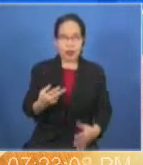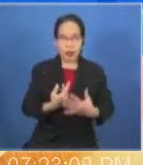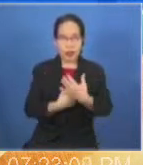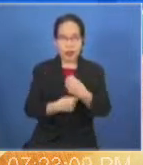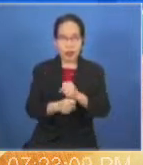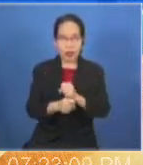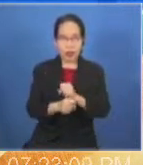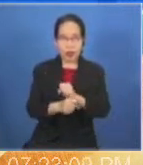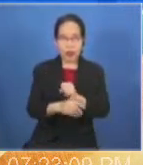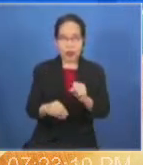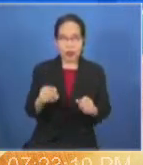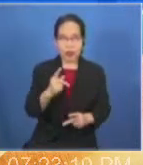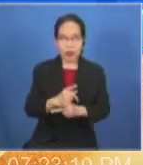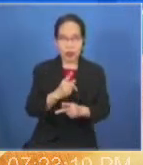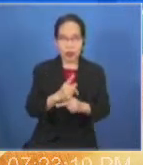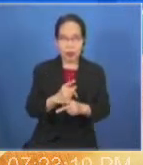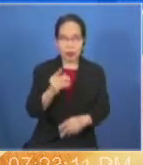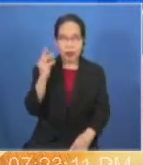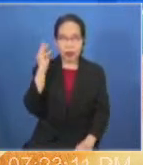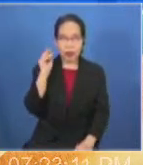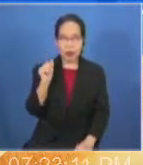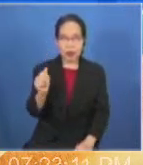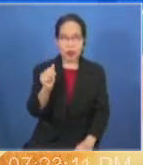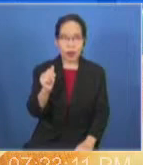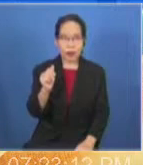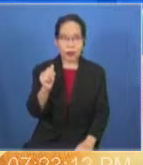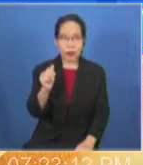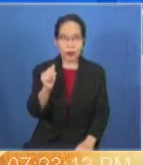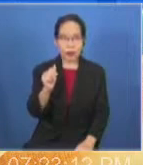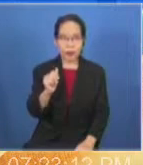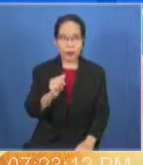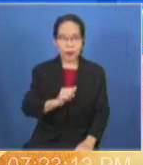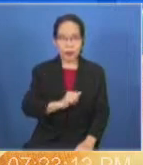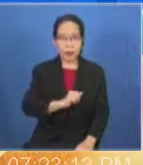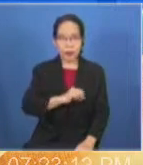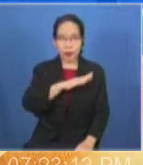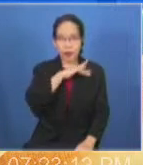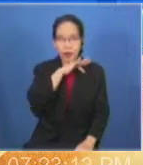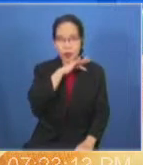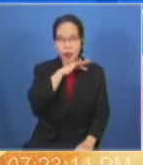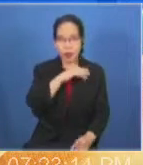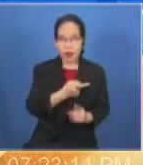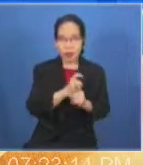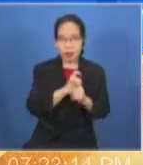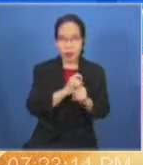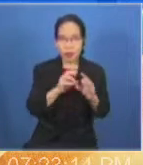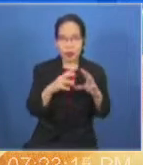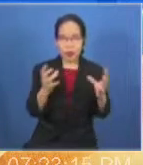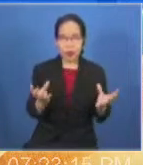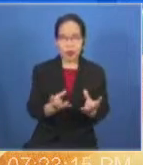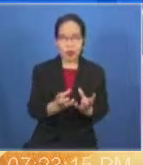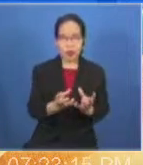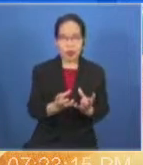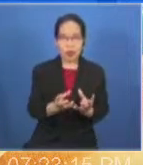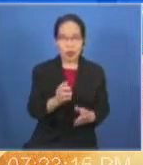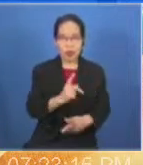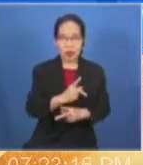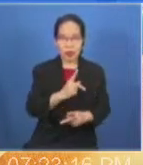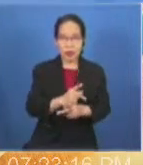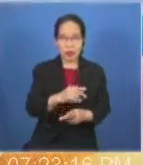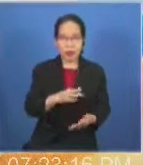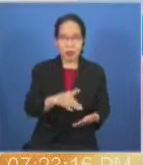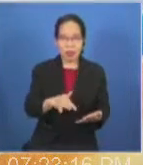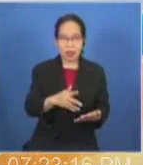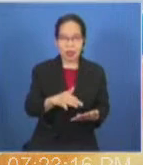is this, to visit the fatherless and widows in their affliction, and to keep himself unspotted from the